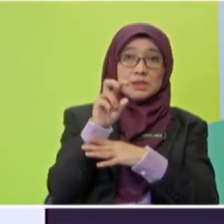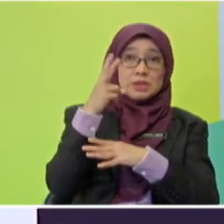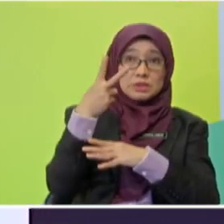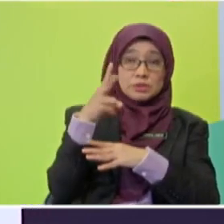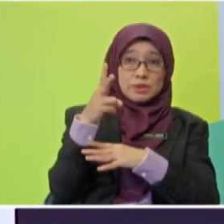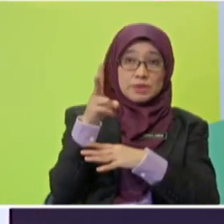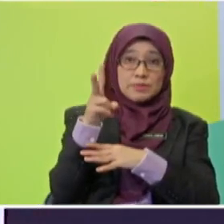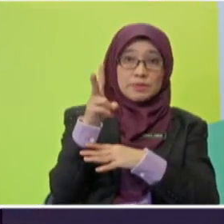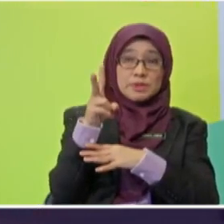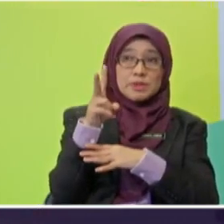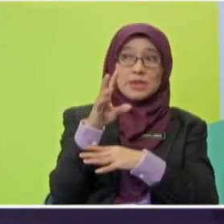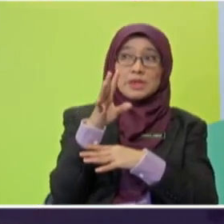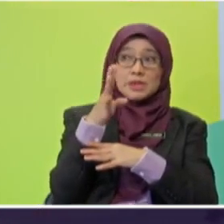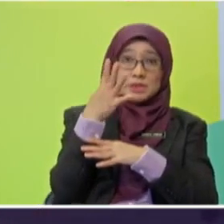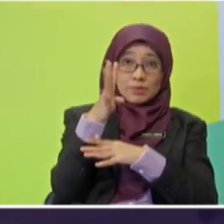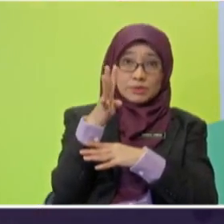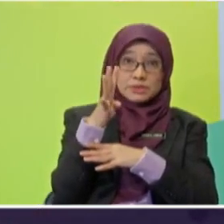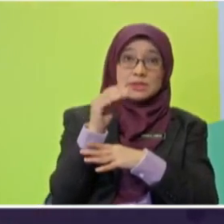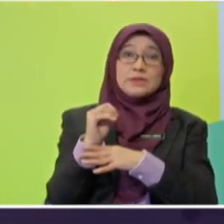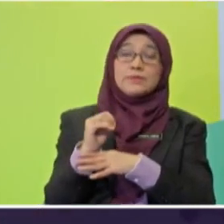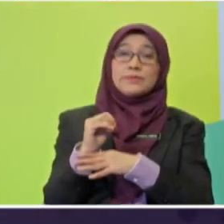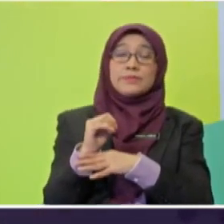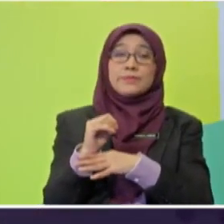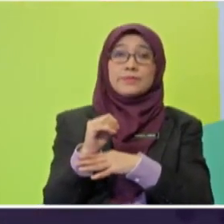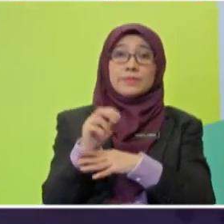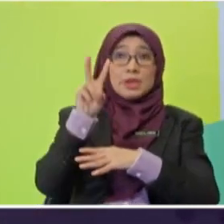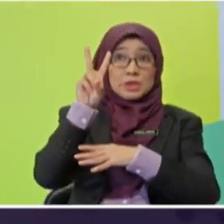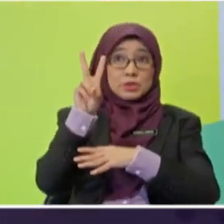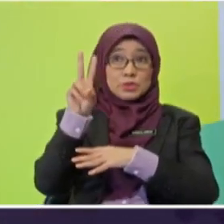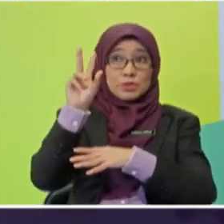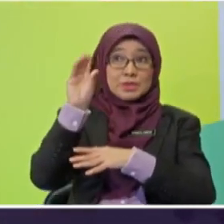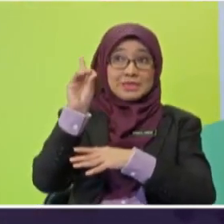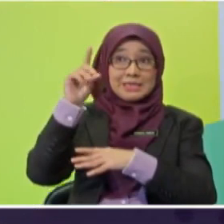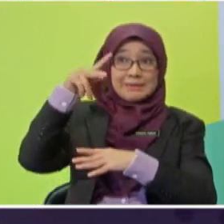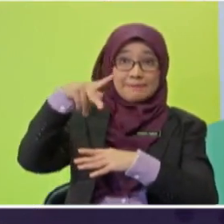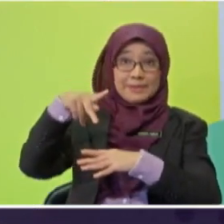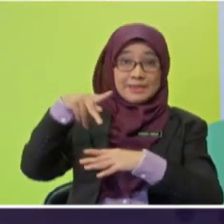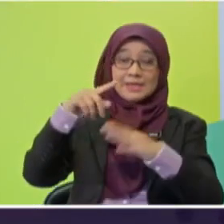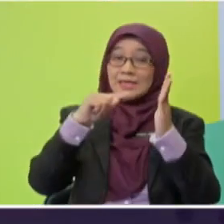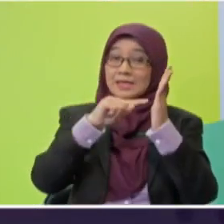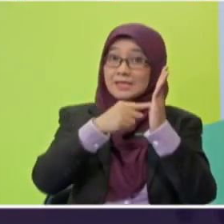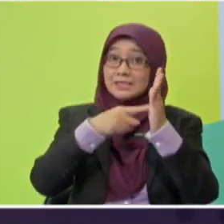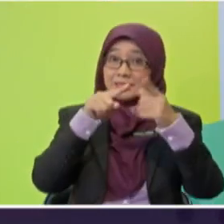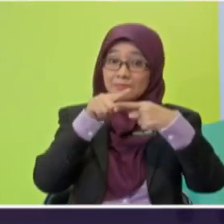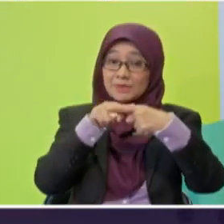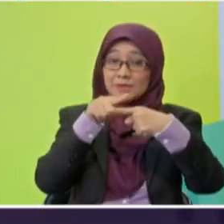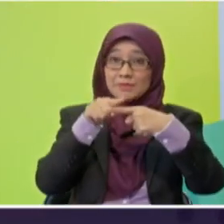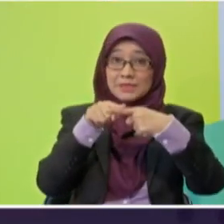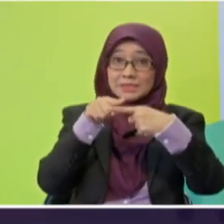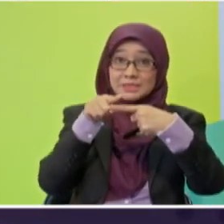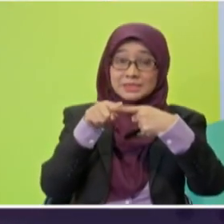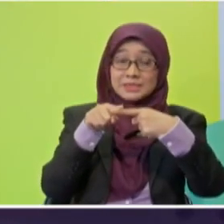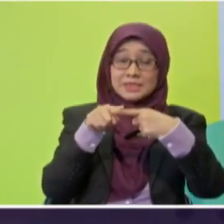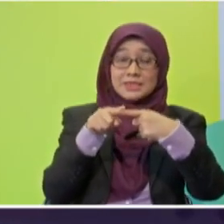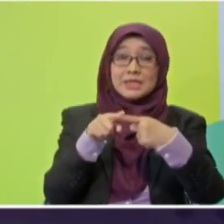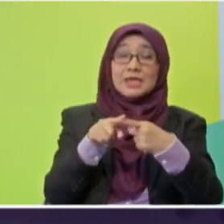12 and 14. Okay, this one is 2 decimal places, right? Here is no, because this is a whole number.